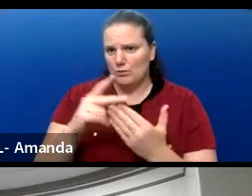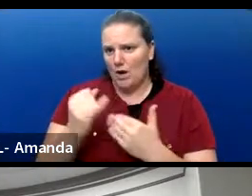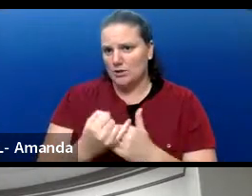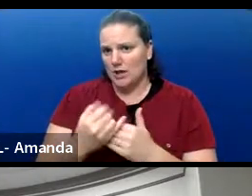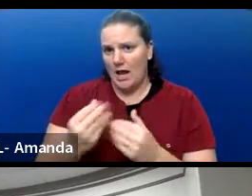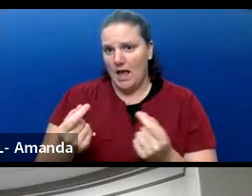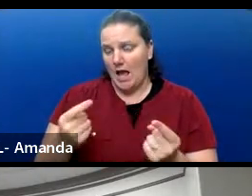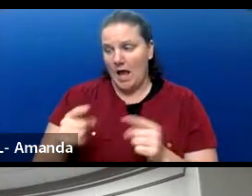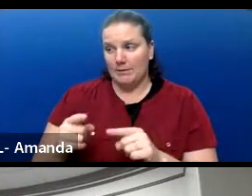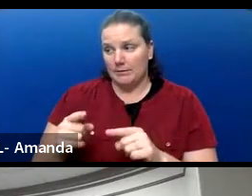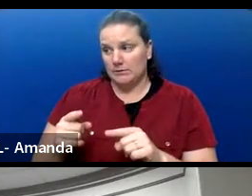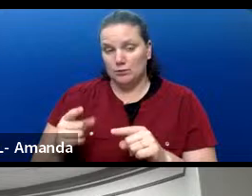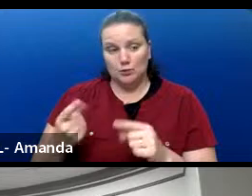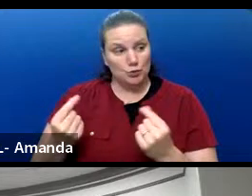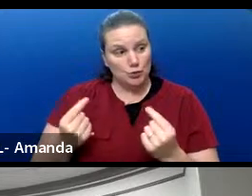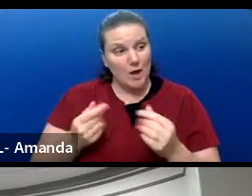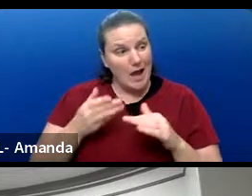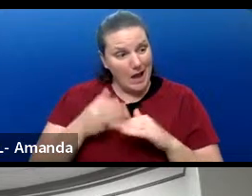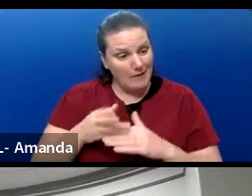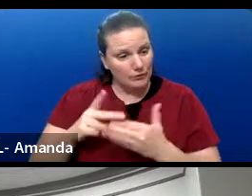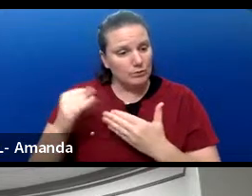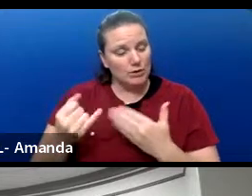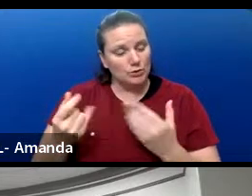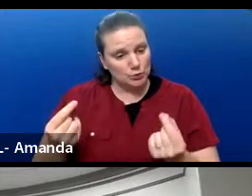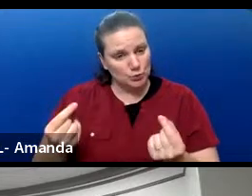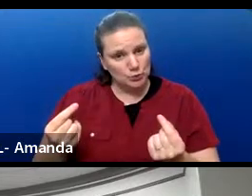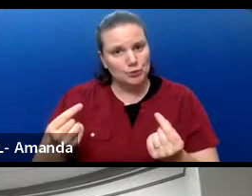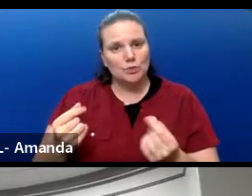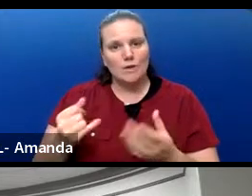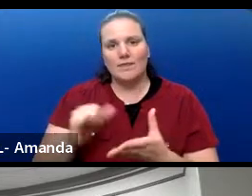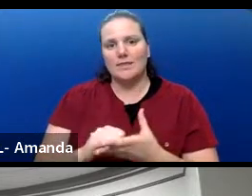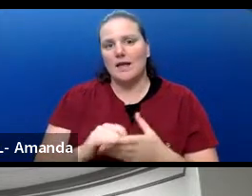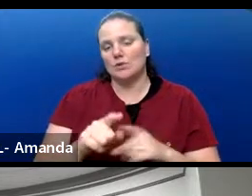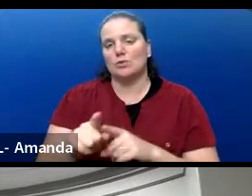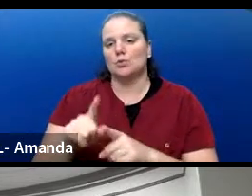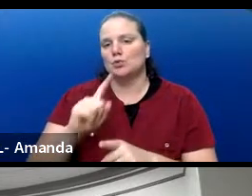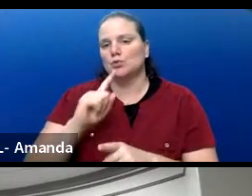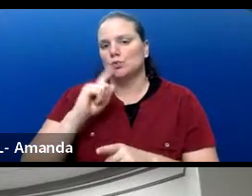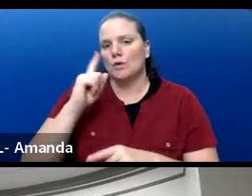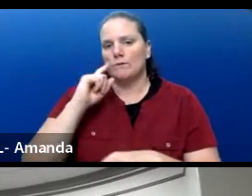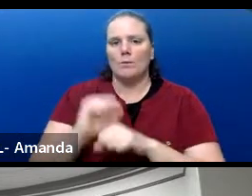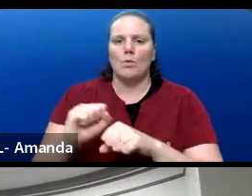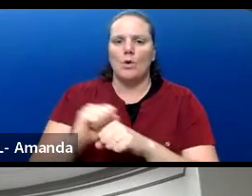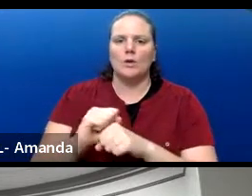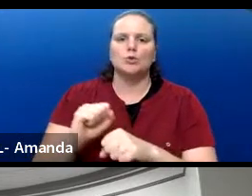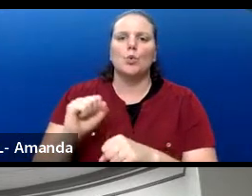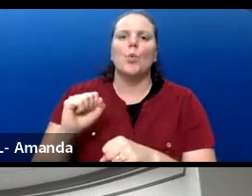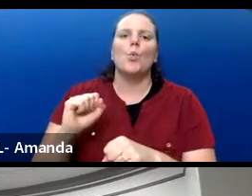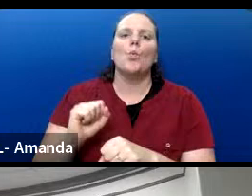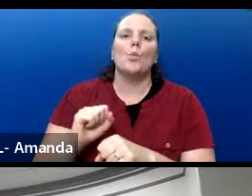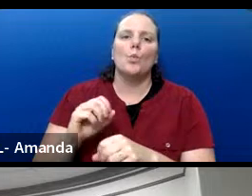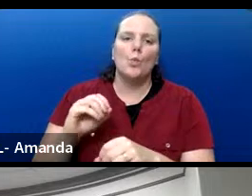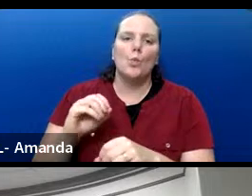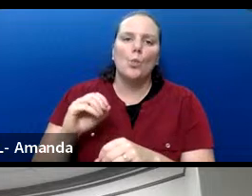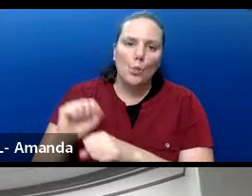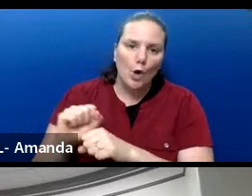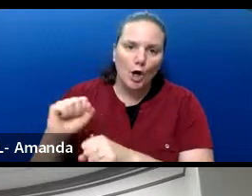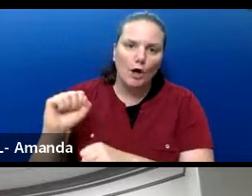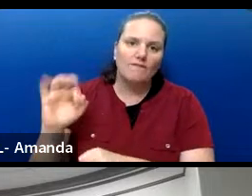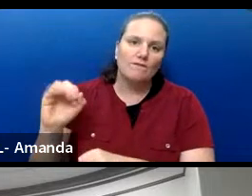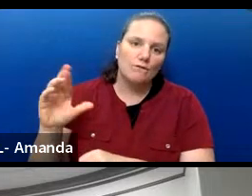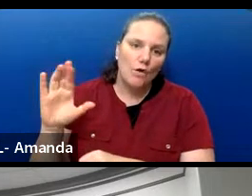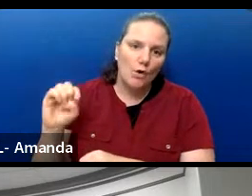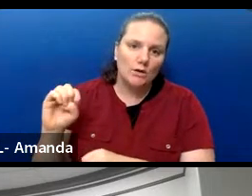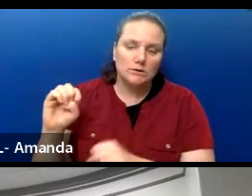after the project. And, you know, that's also true for employees and workforce. I'm wondering if we could